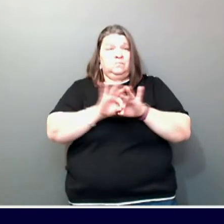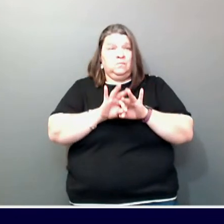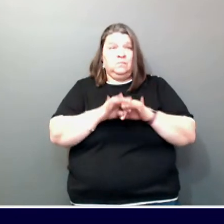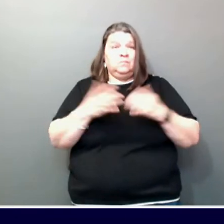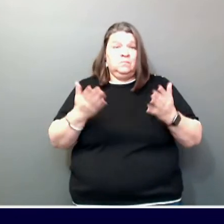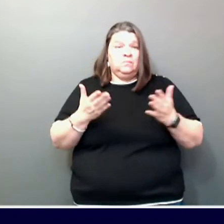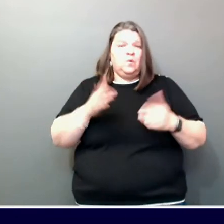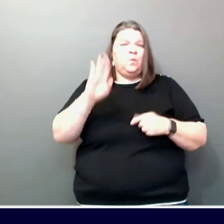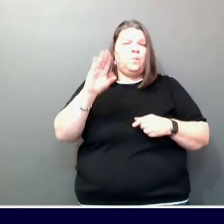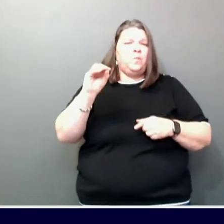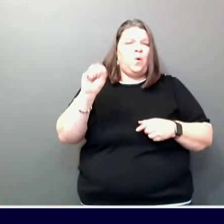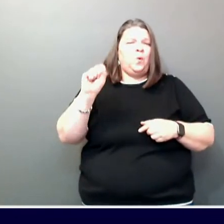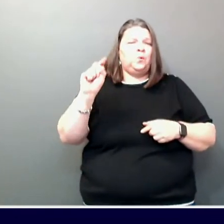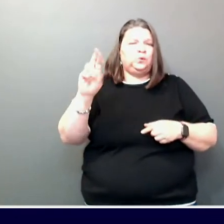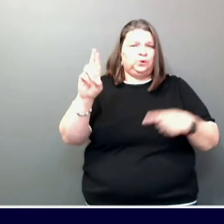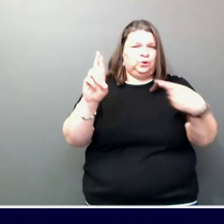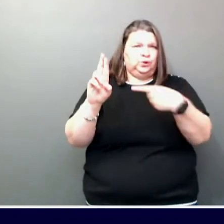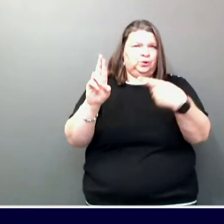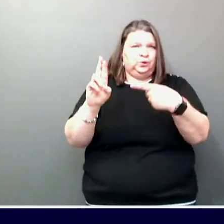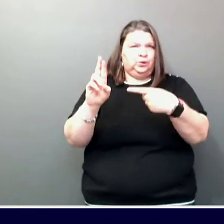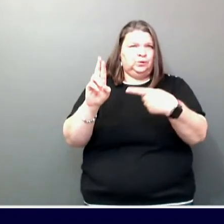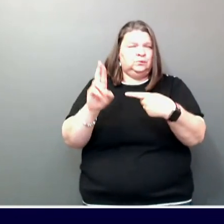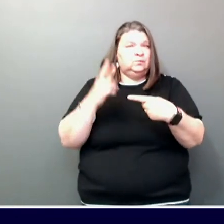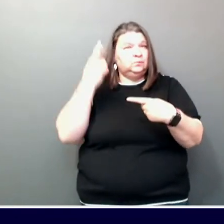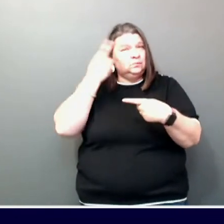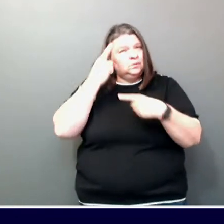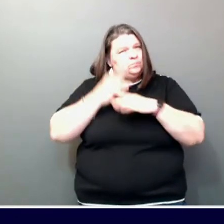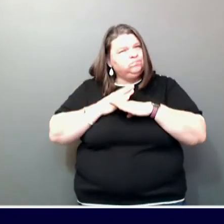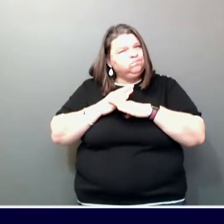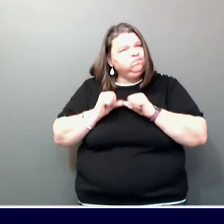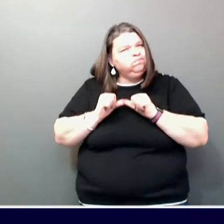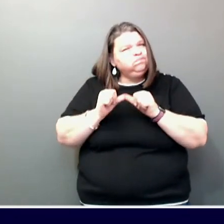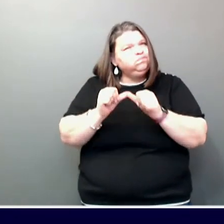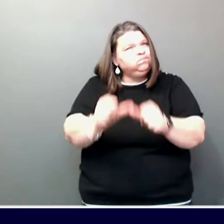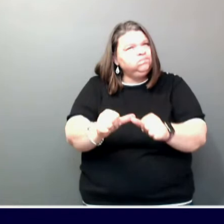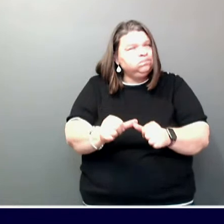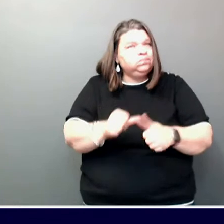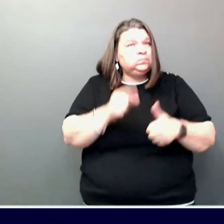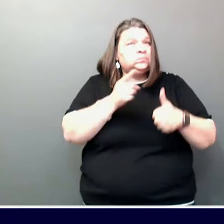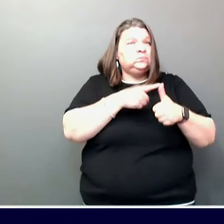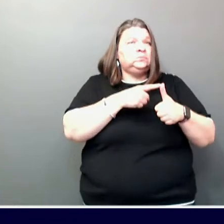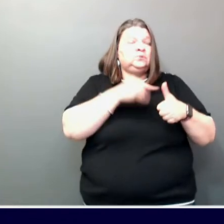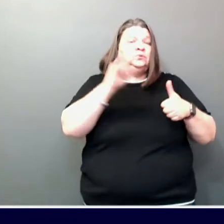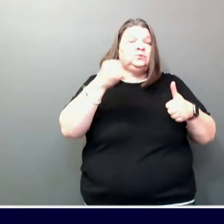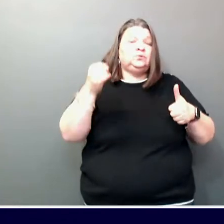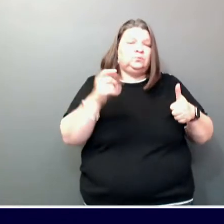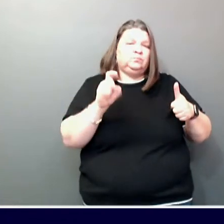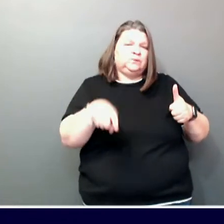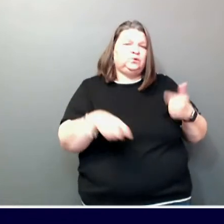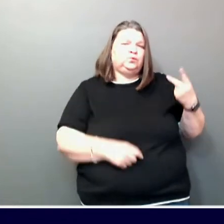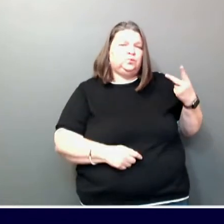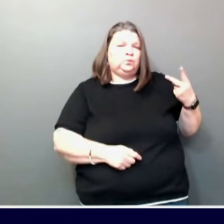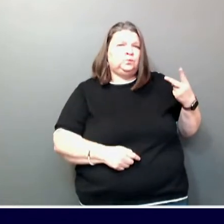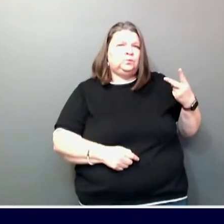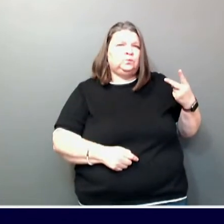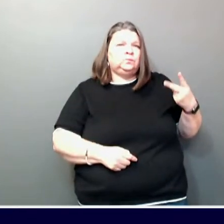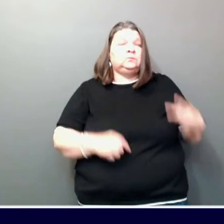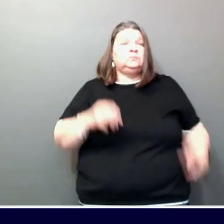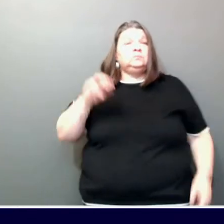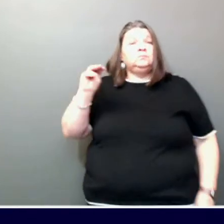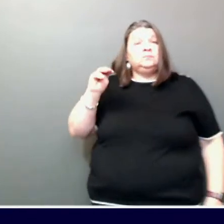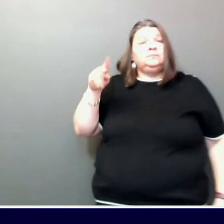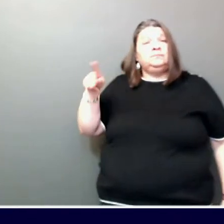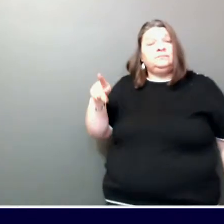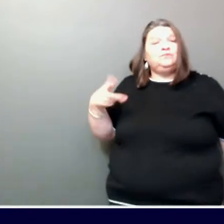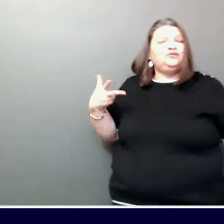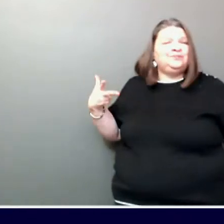see that they are a 2 or 3 dose series of vaccines. 2 doses if you got J&J, 3 if you got